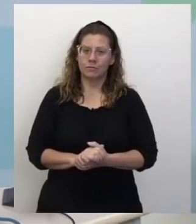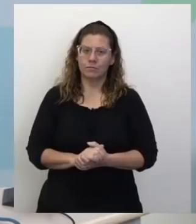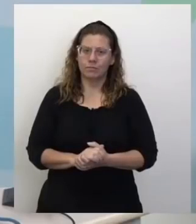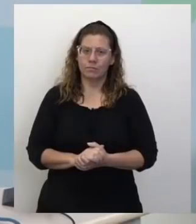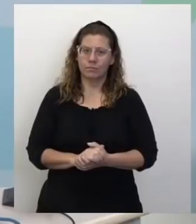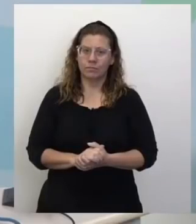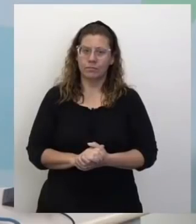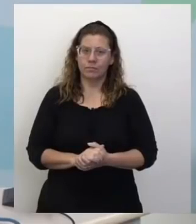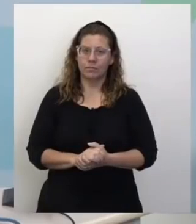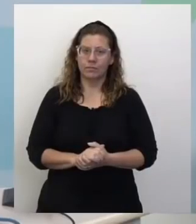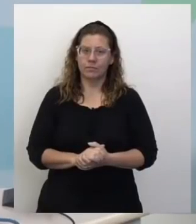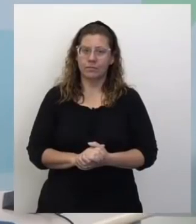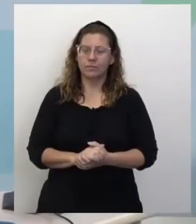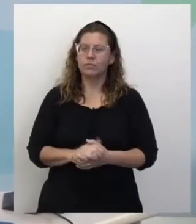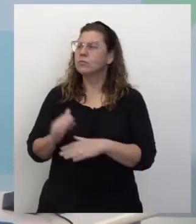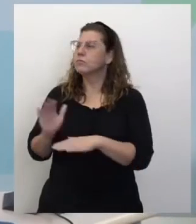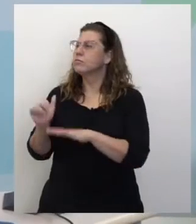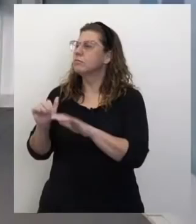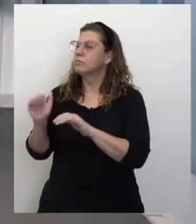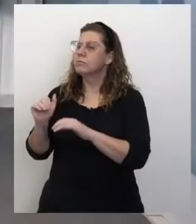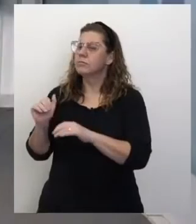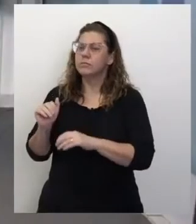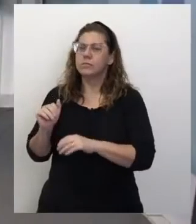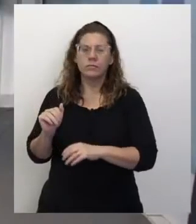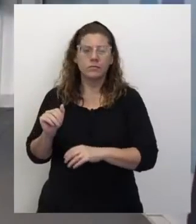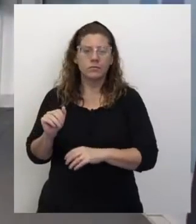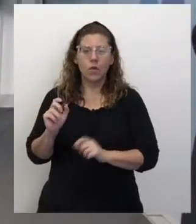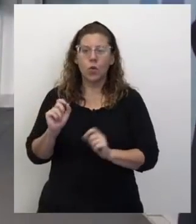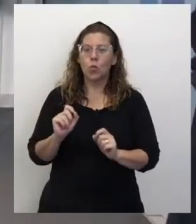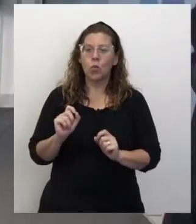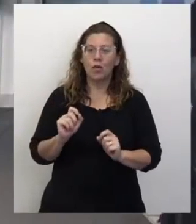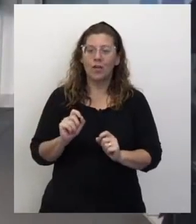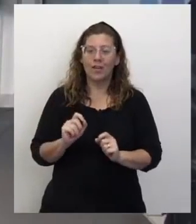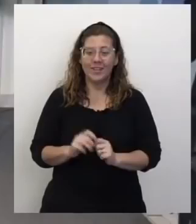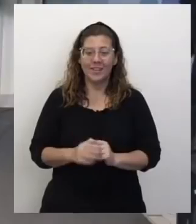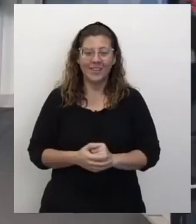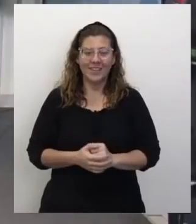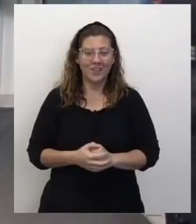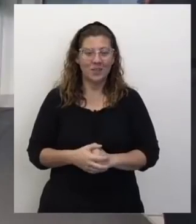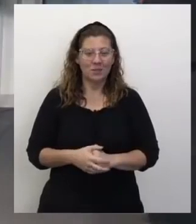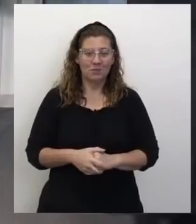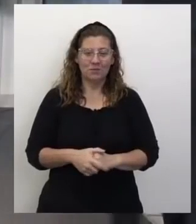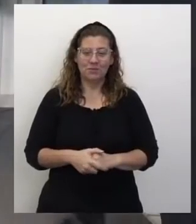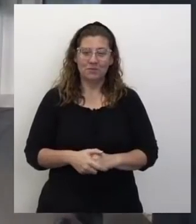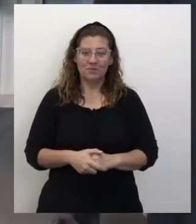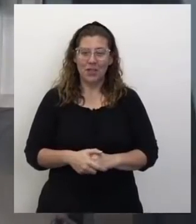what? Ed, where are you? Cadê você, Ed?